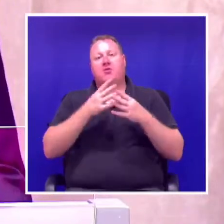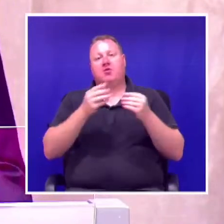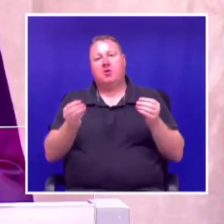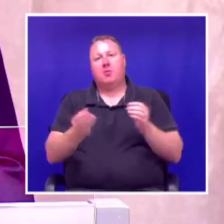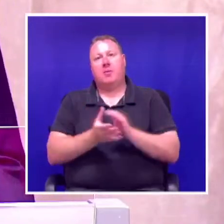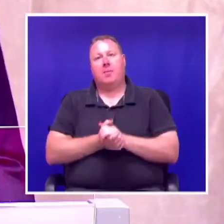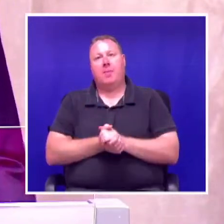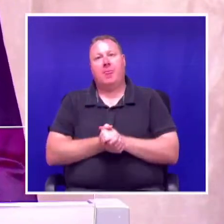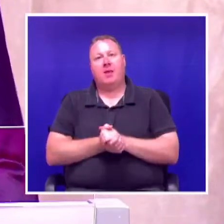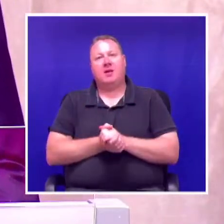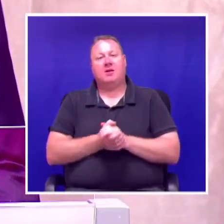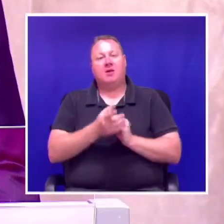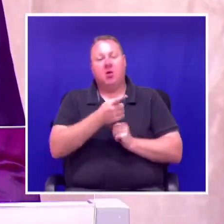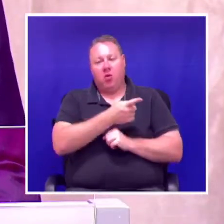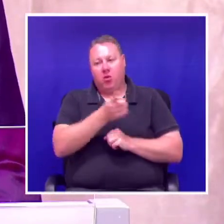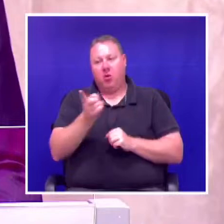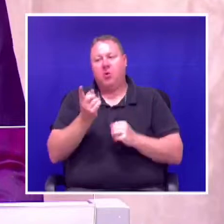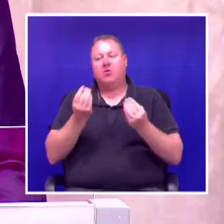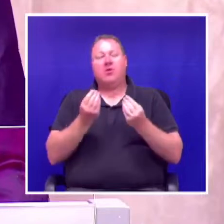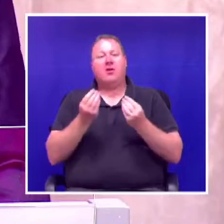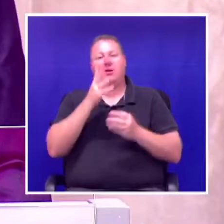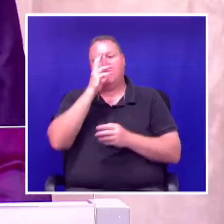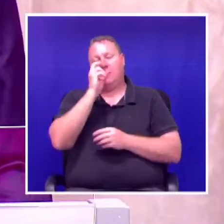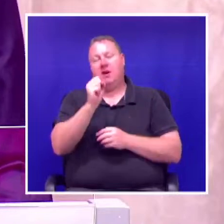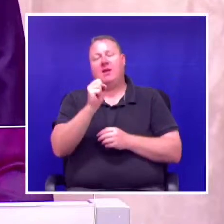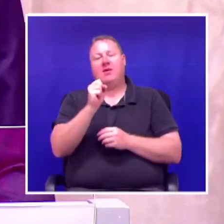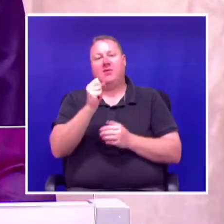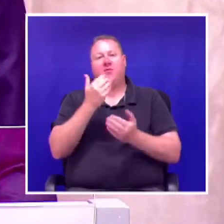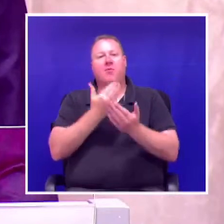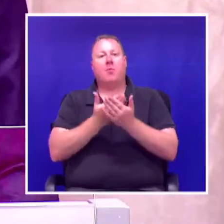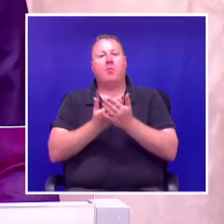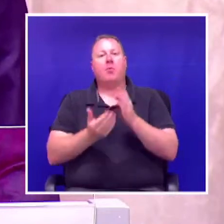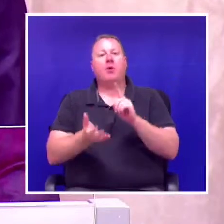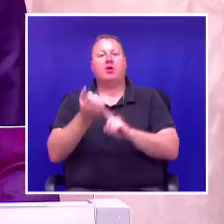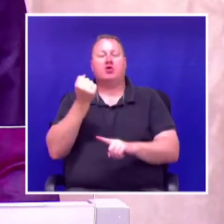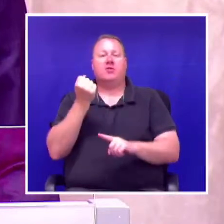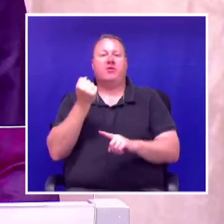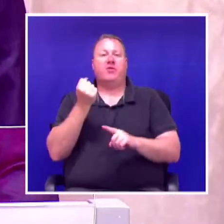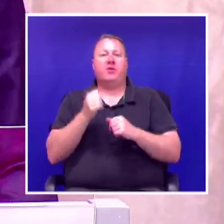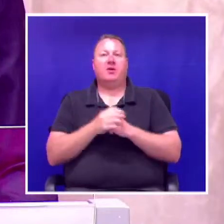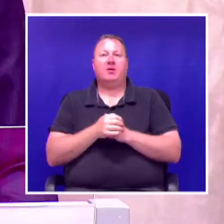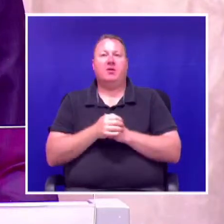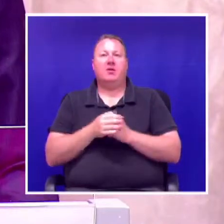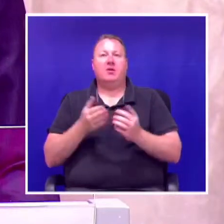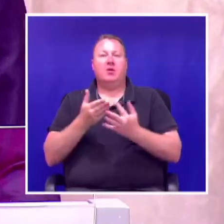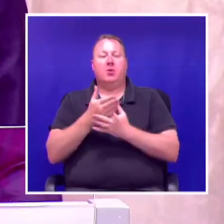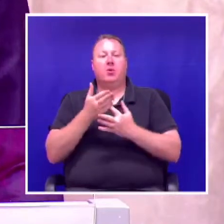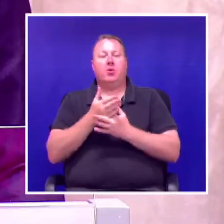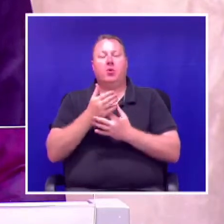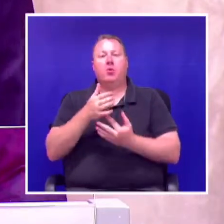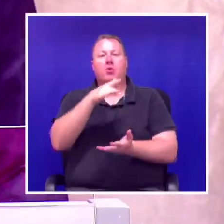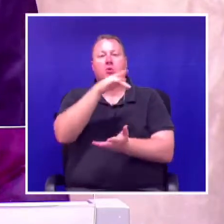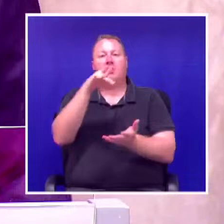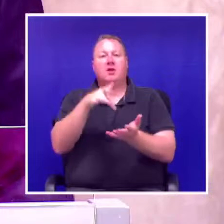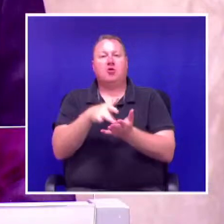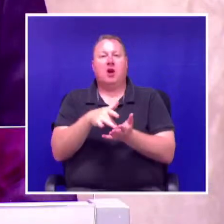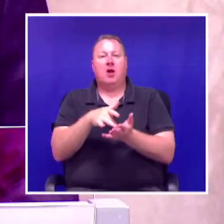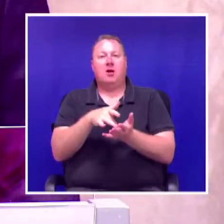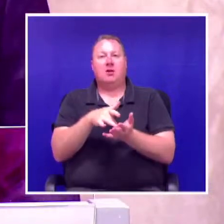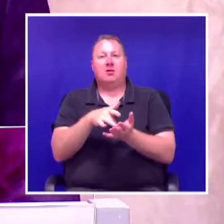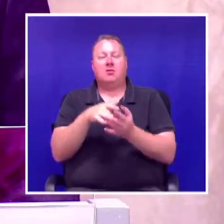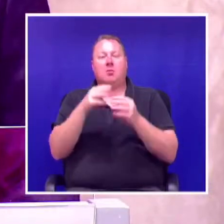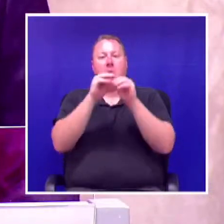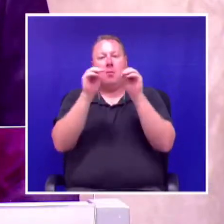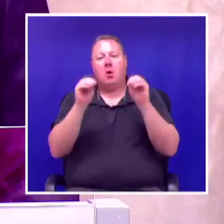the things that we believe we will be able to achieve through this centralized